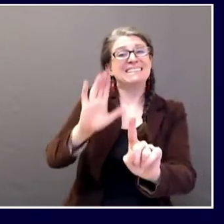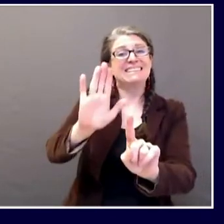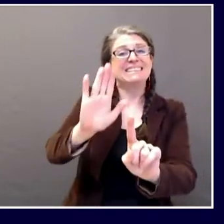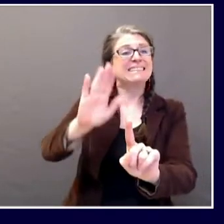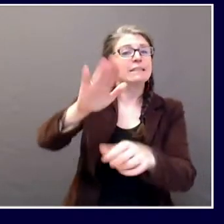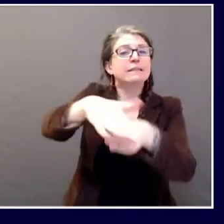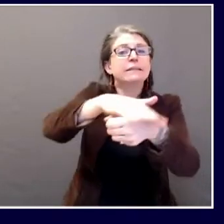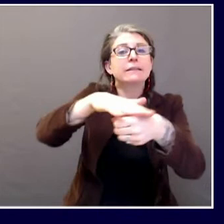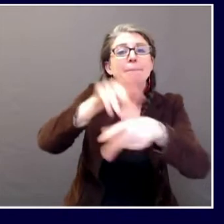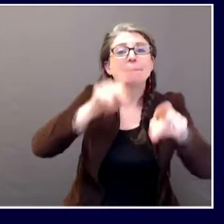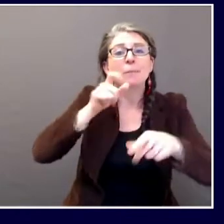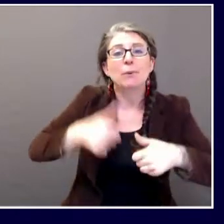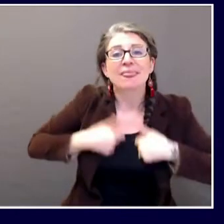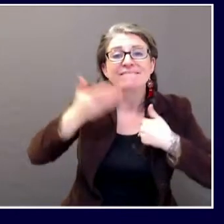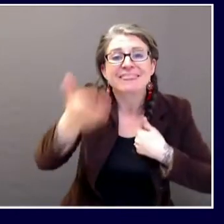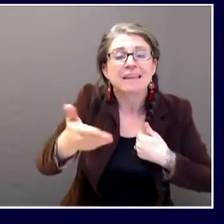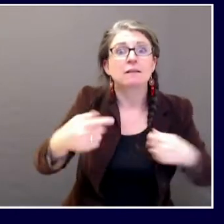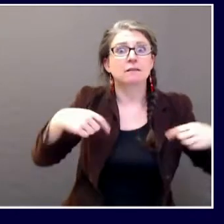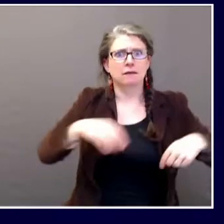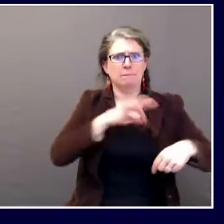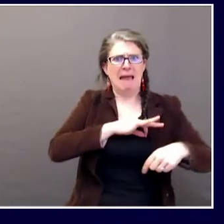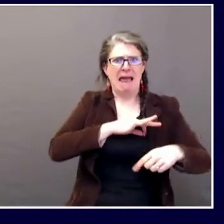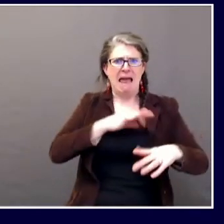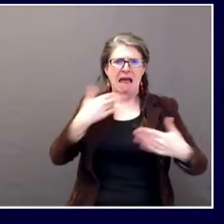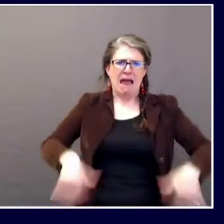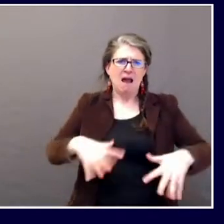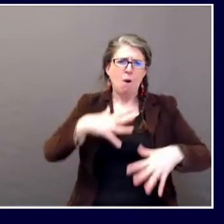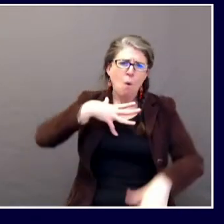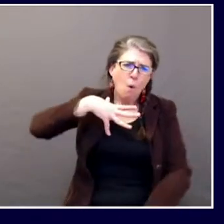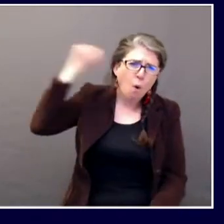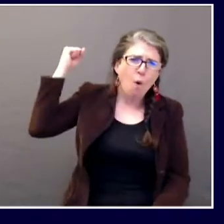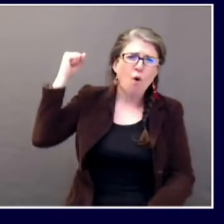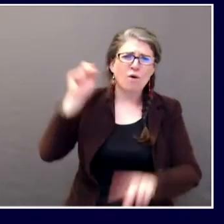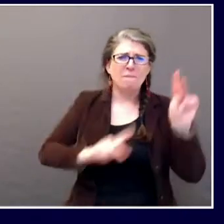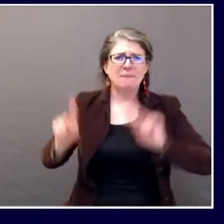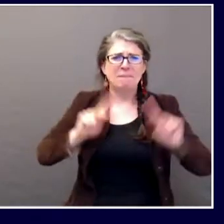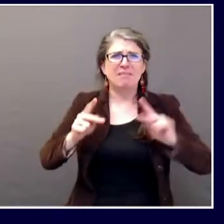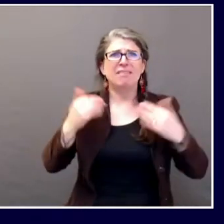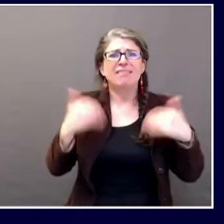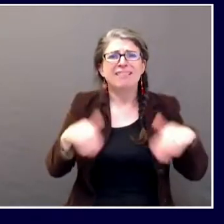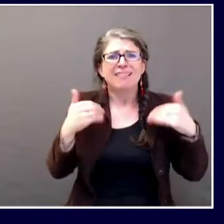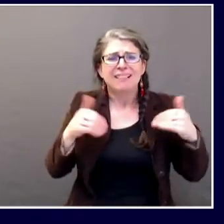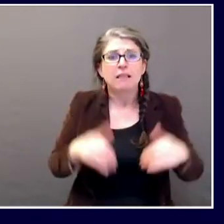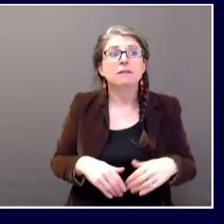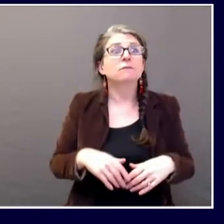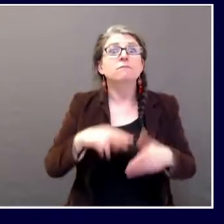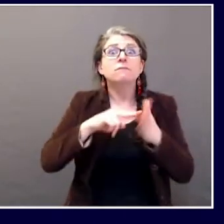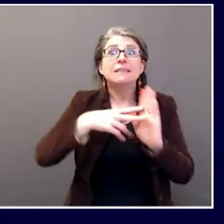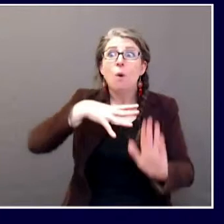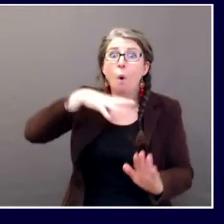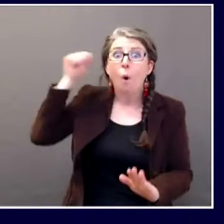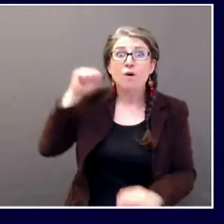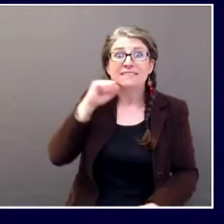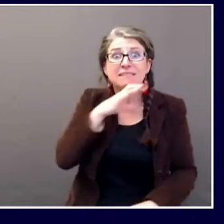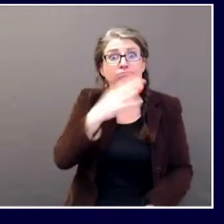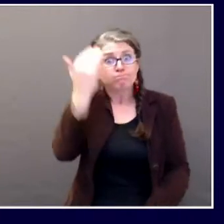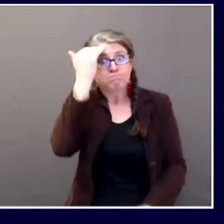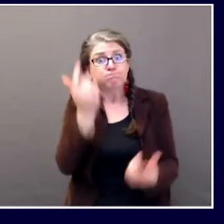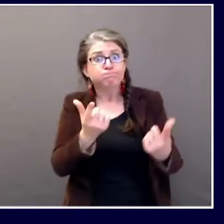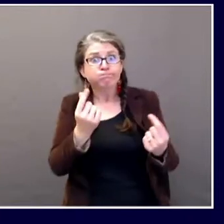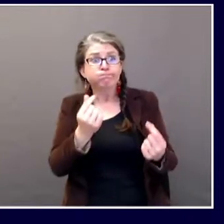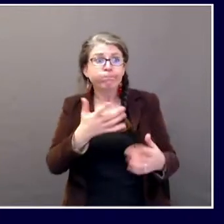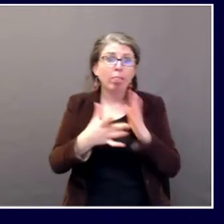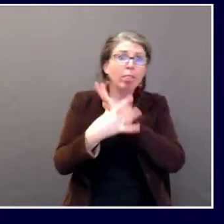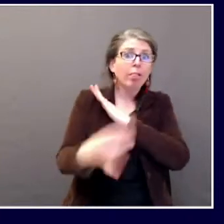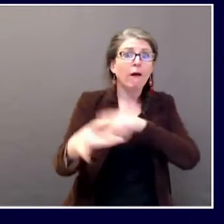can call in if using or registering on their laptop or on their smartphone is unavailable to them. We've also got to have a solution